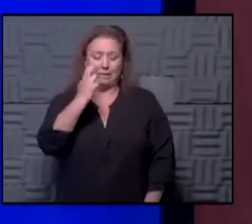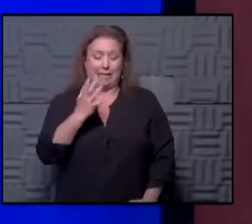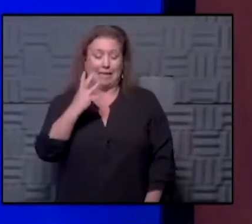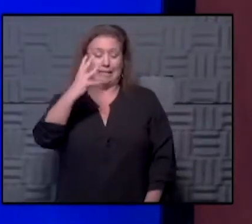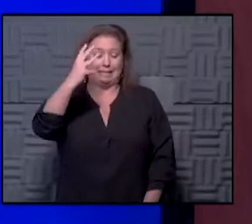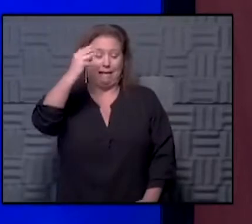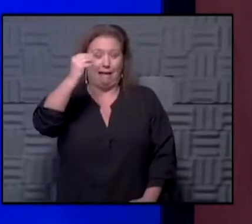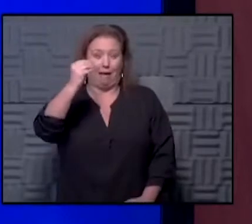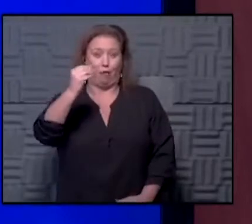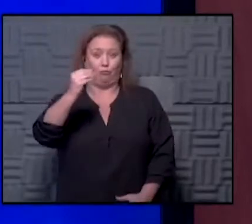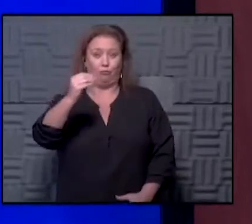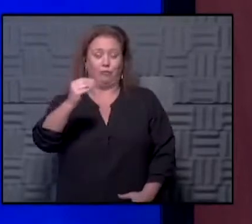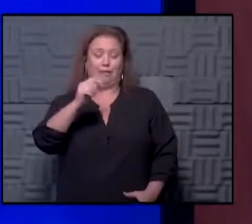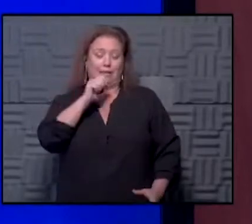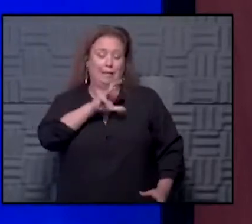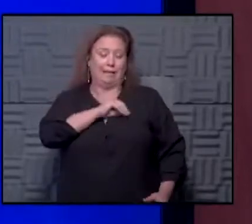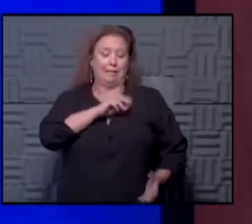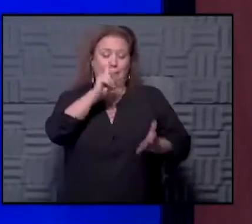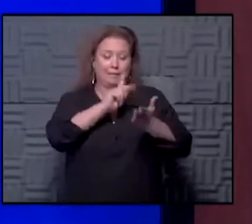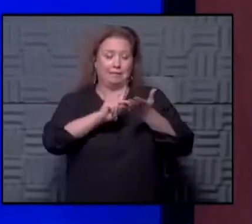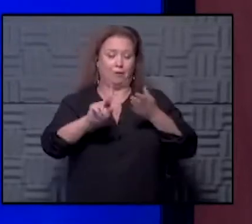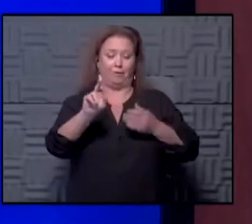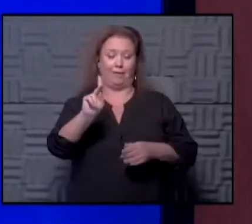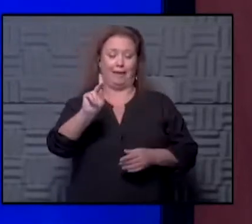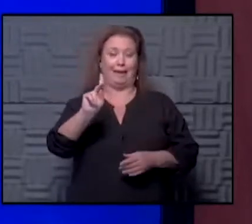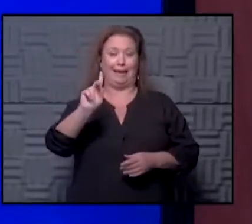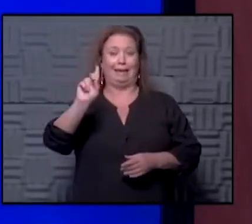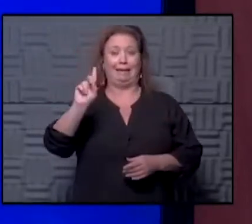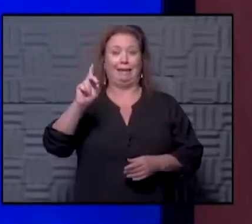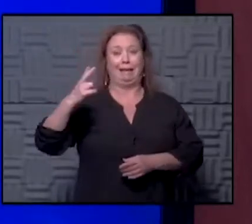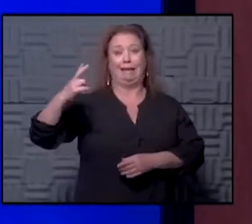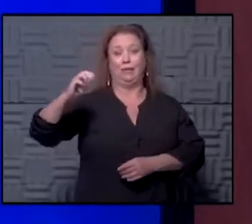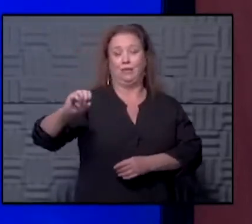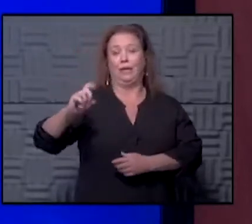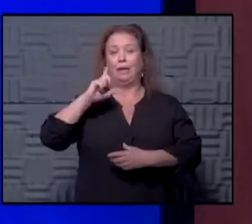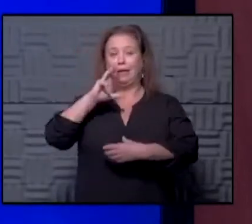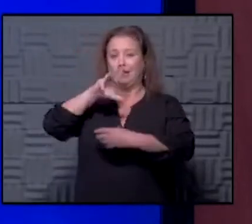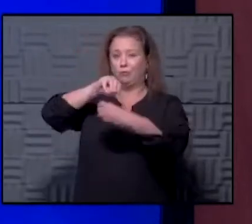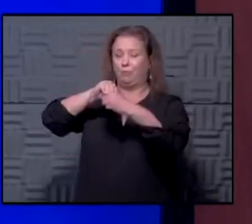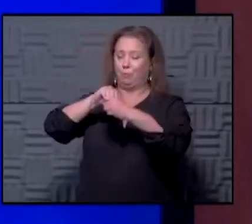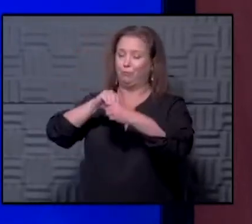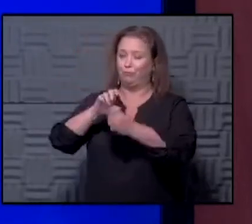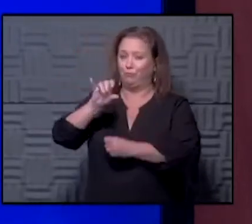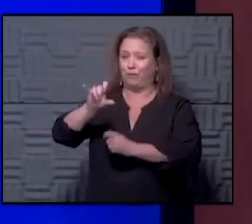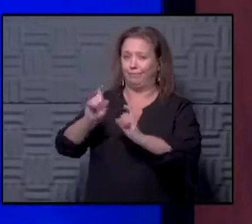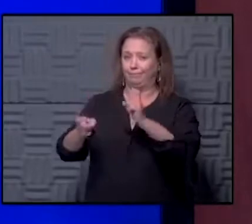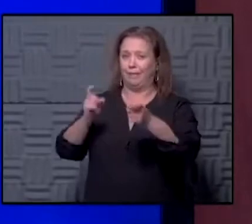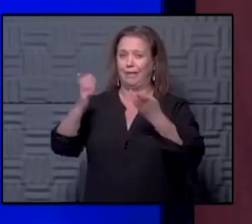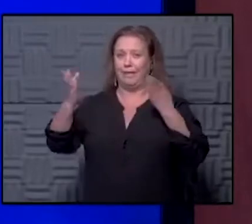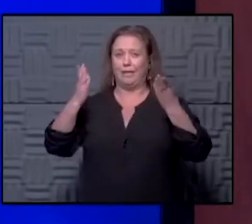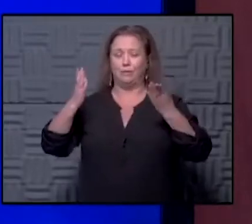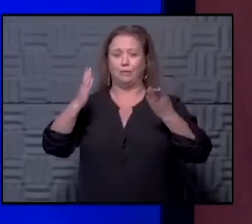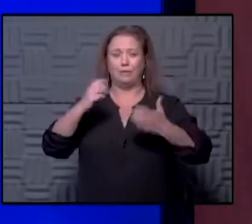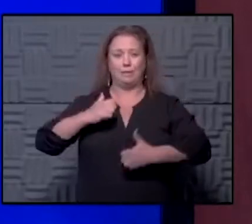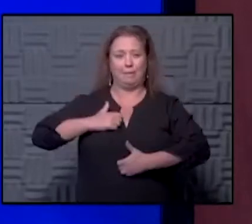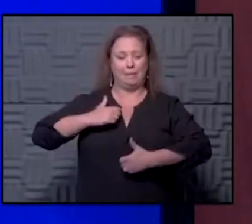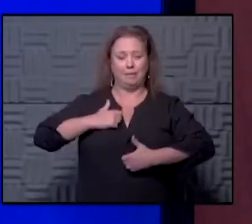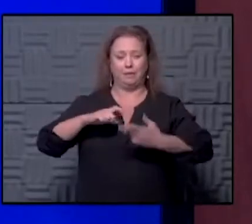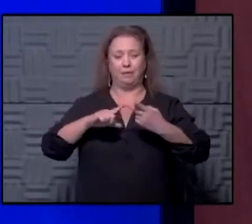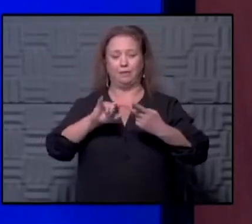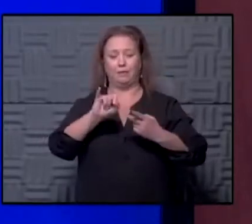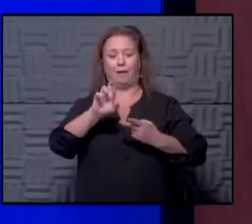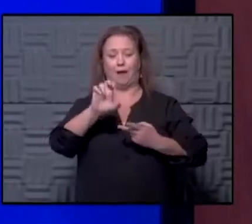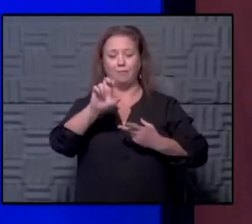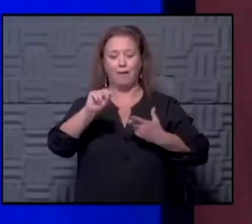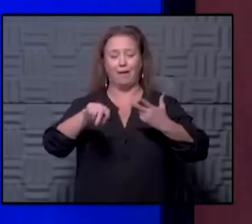I don't think he needed to take the job as secretary at KDHE. I think he felt like he had something he could contribute. I mean, he served in the armed forces. He's been to Iran and